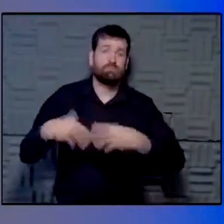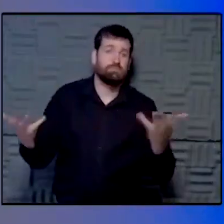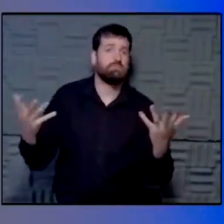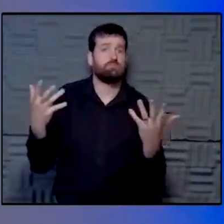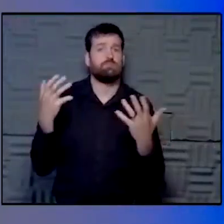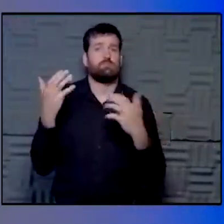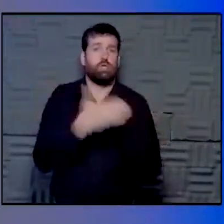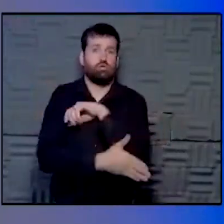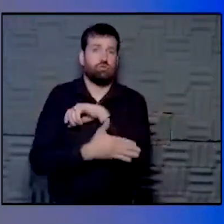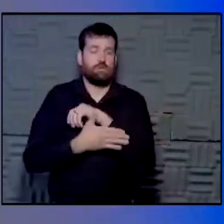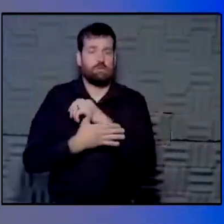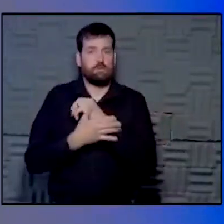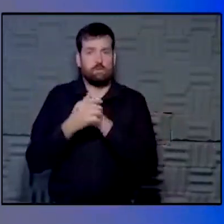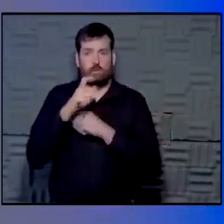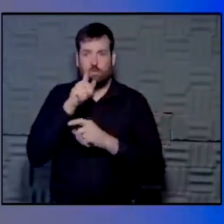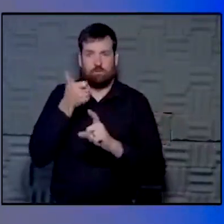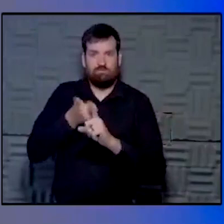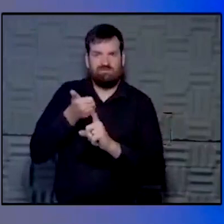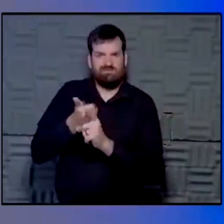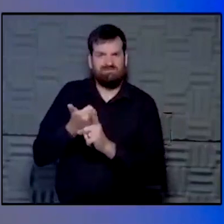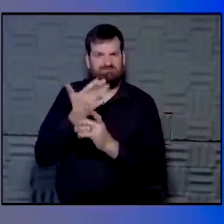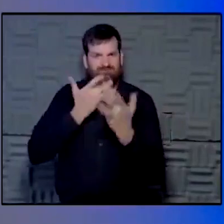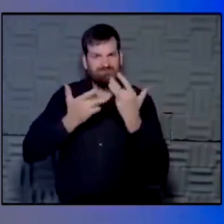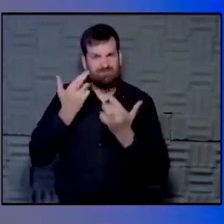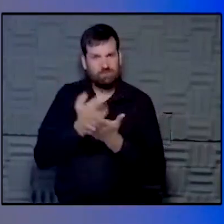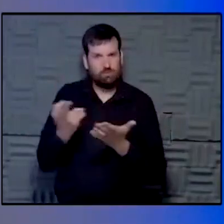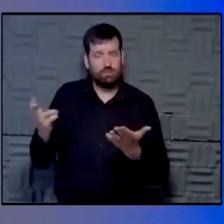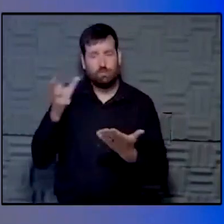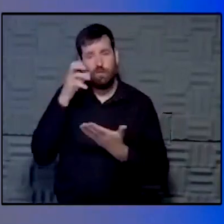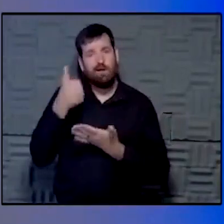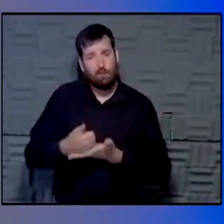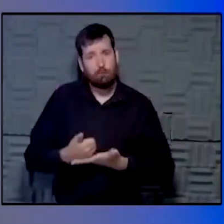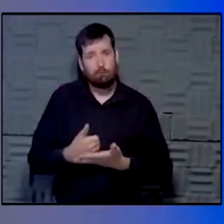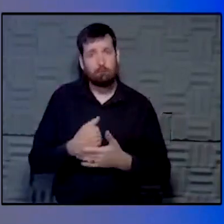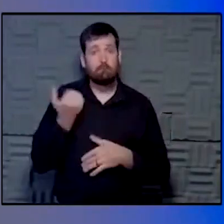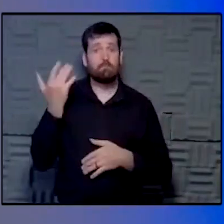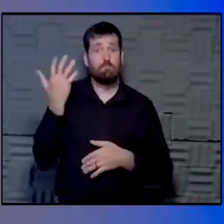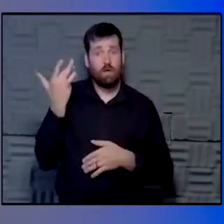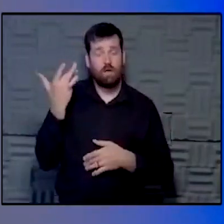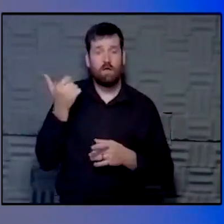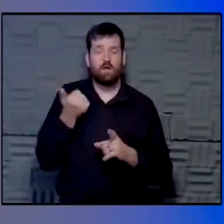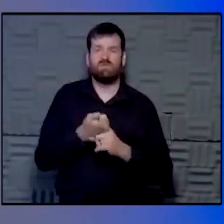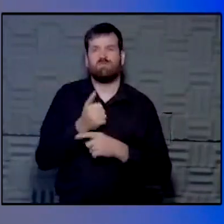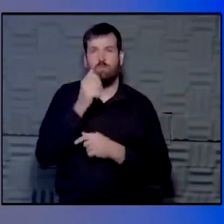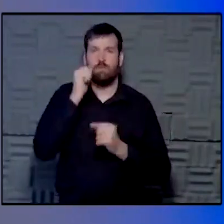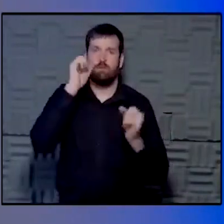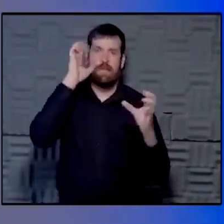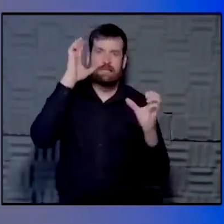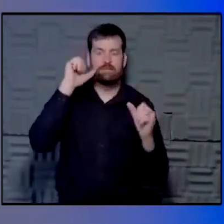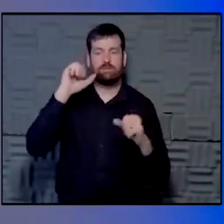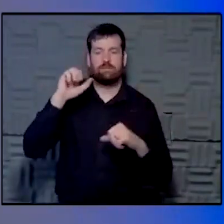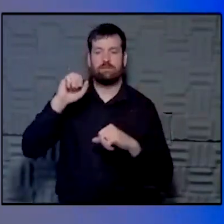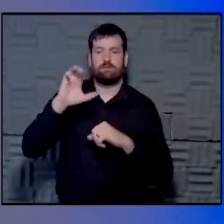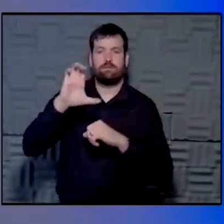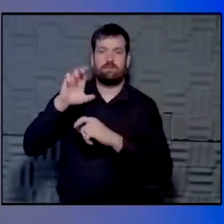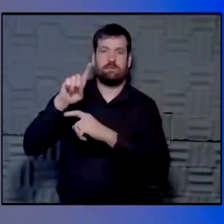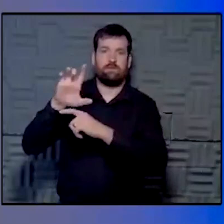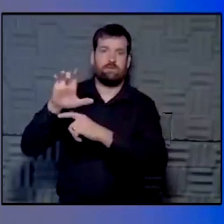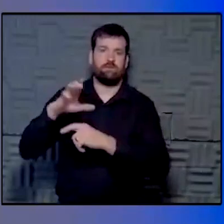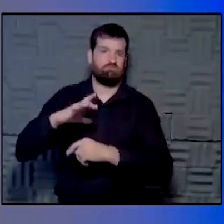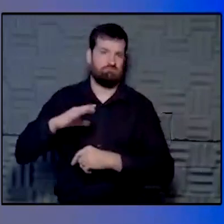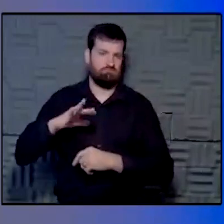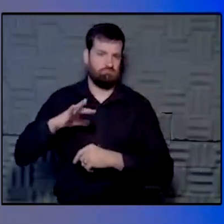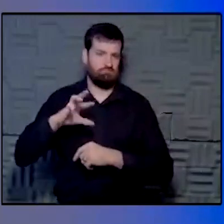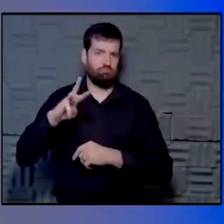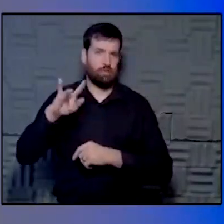is going to, I think, help us in these countries because you'll be amazed. The CDC has a very nice